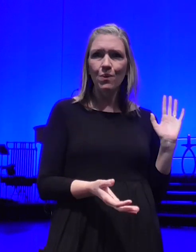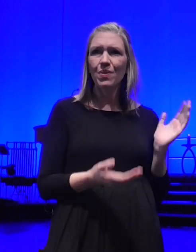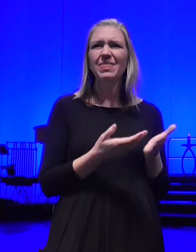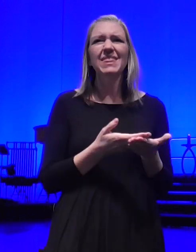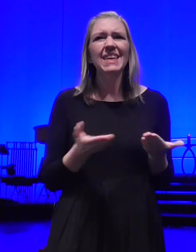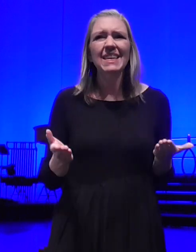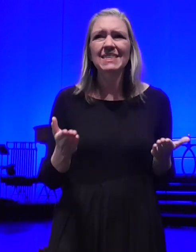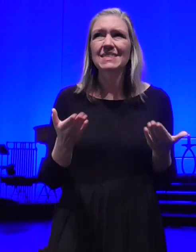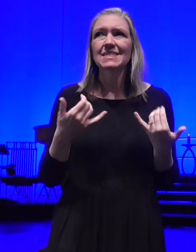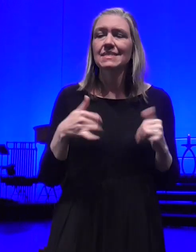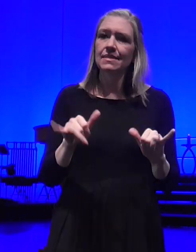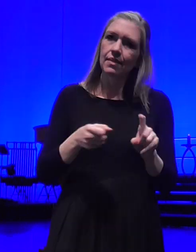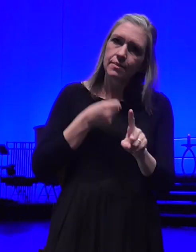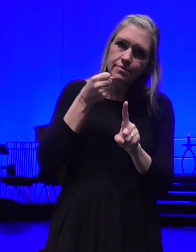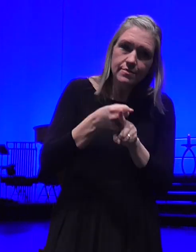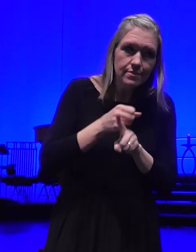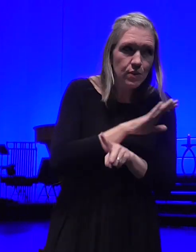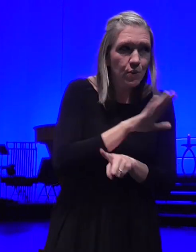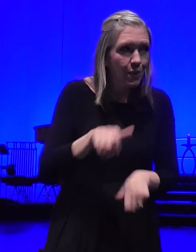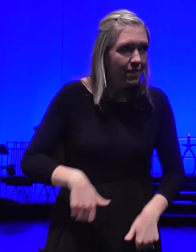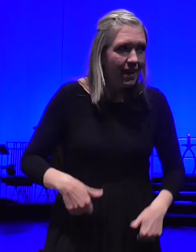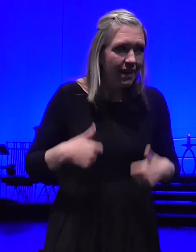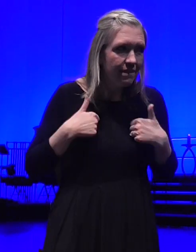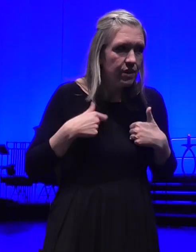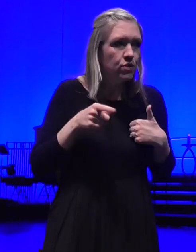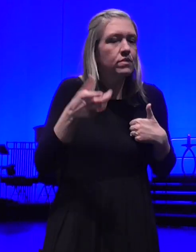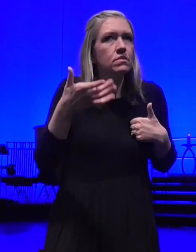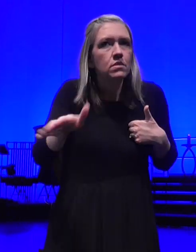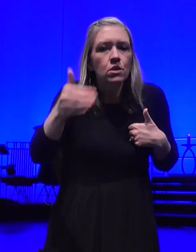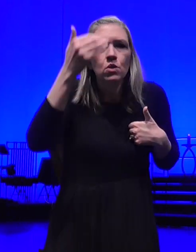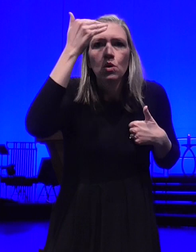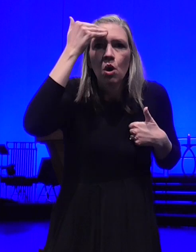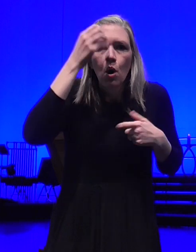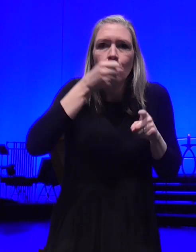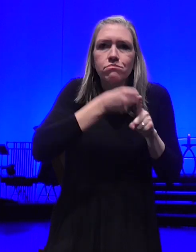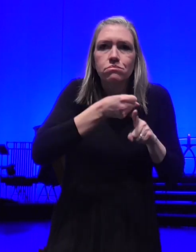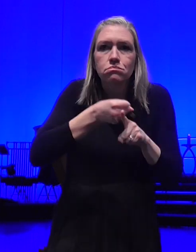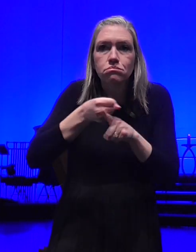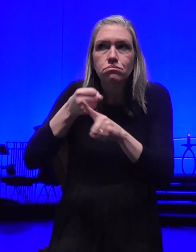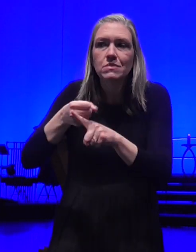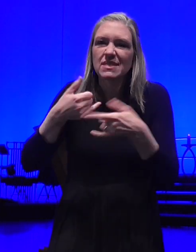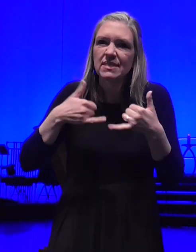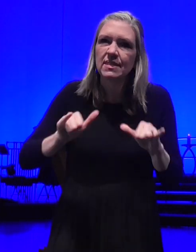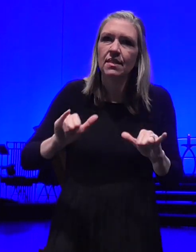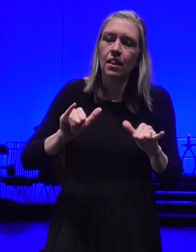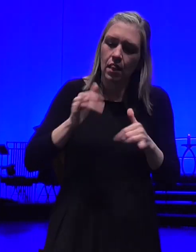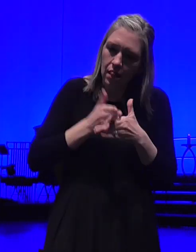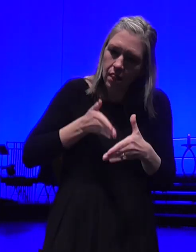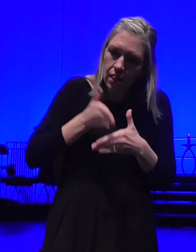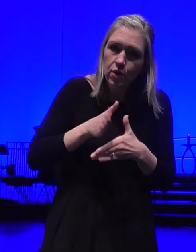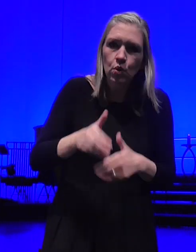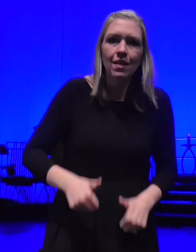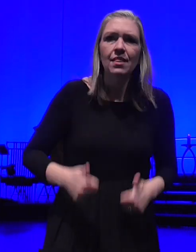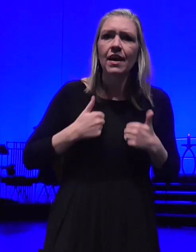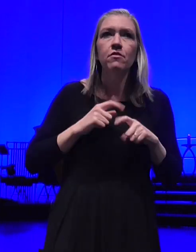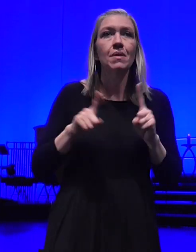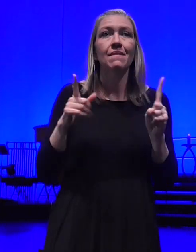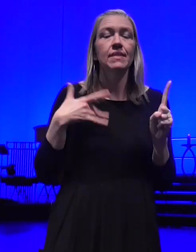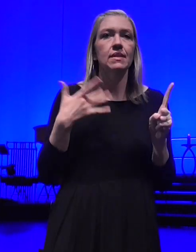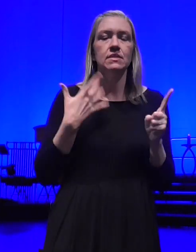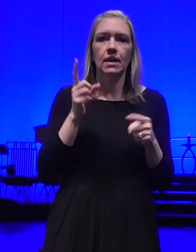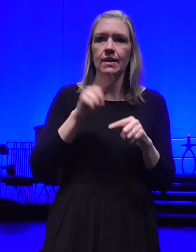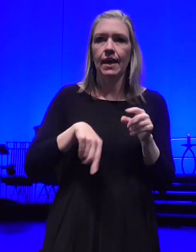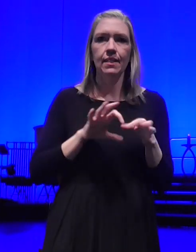are impacting your life? You know they're impacting your life, but you can't seem to find a way to let it go.